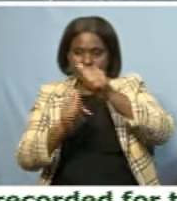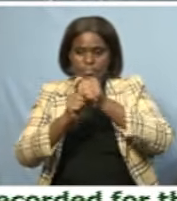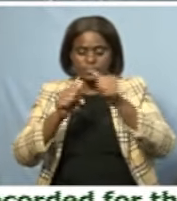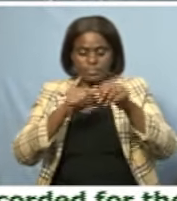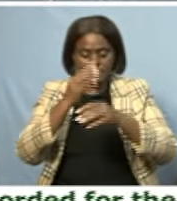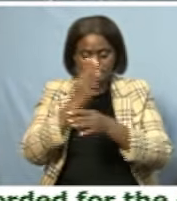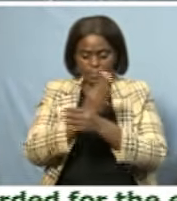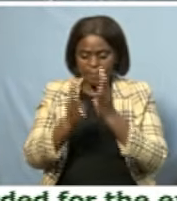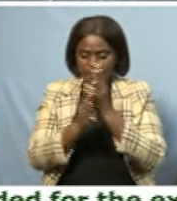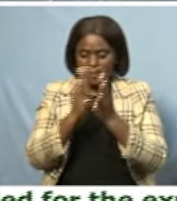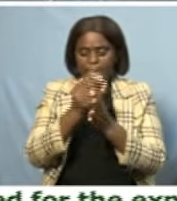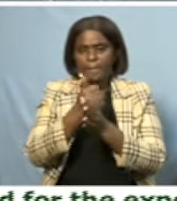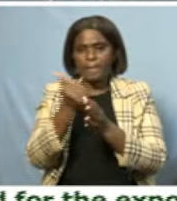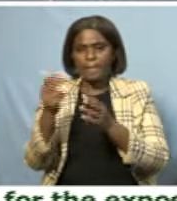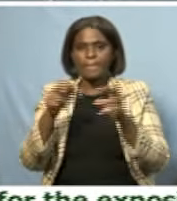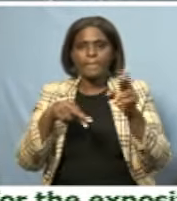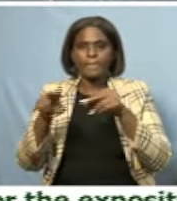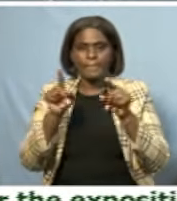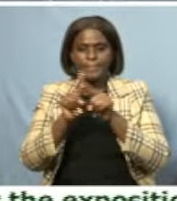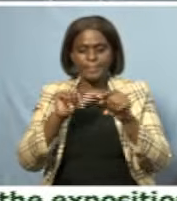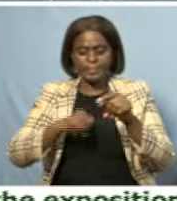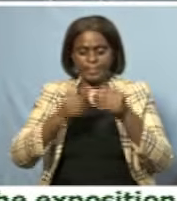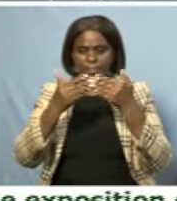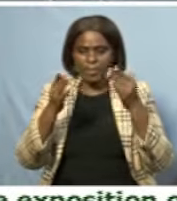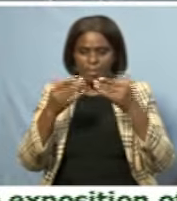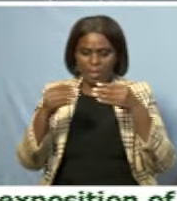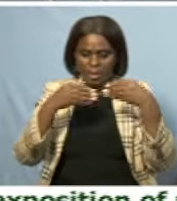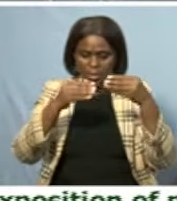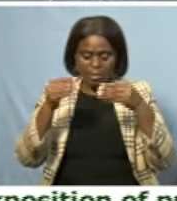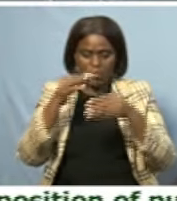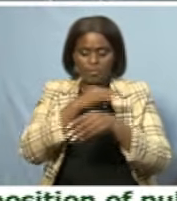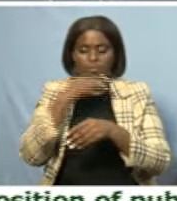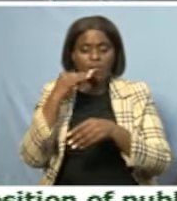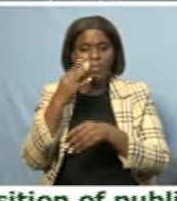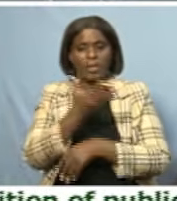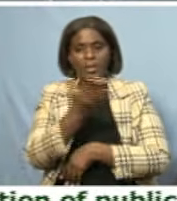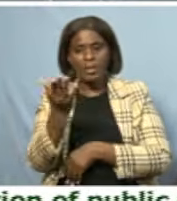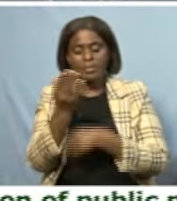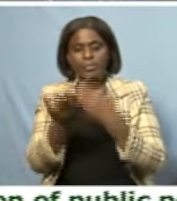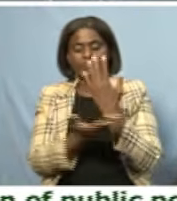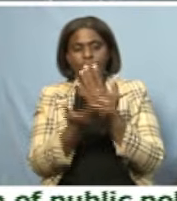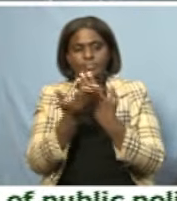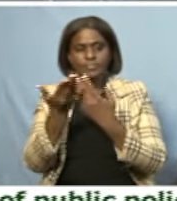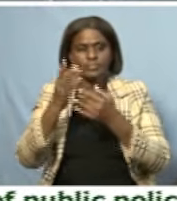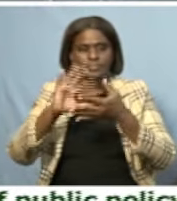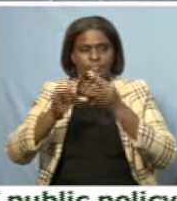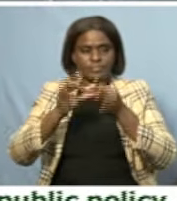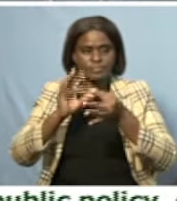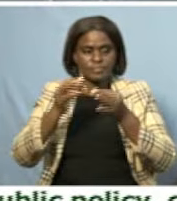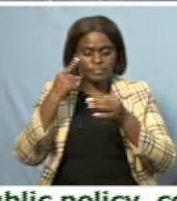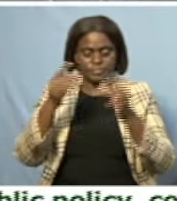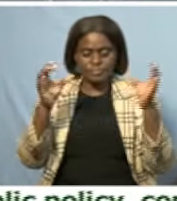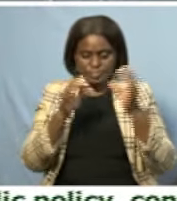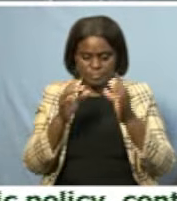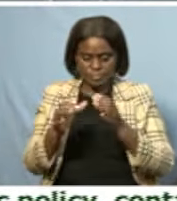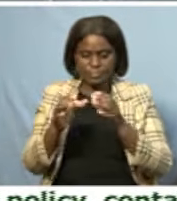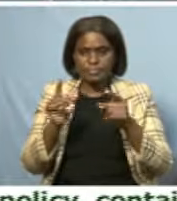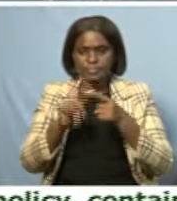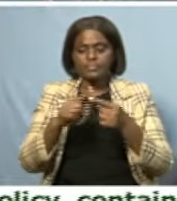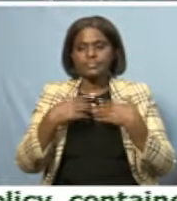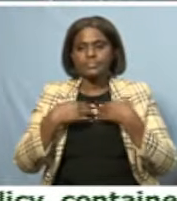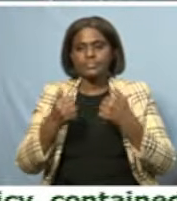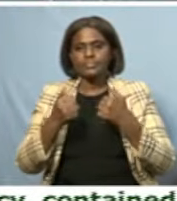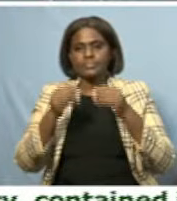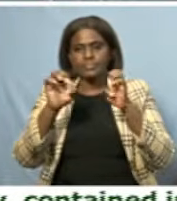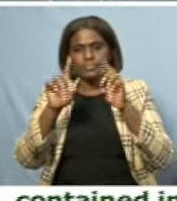related infrastructure. We are opening up markets for our farmers, improving connectivity for communities to health